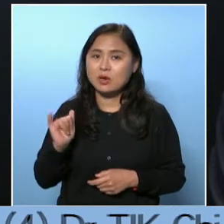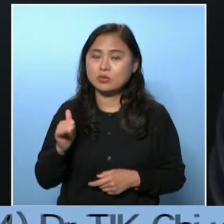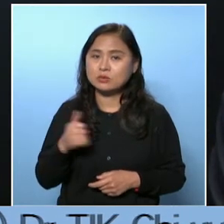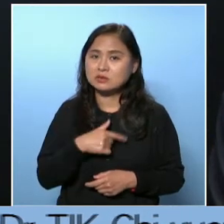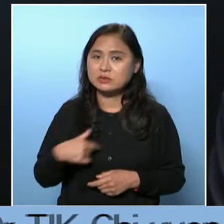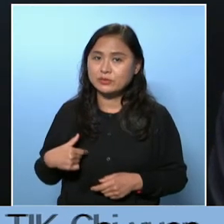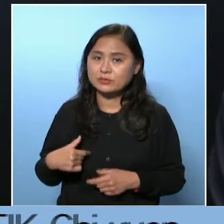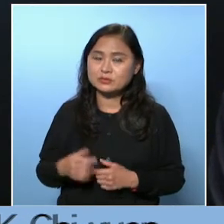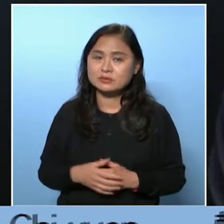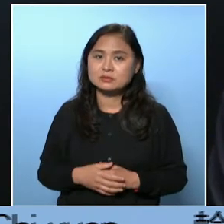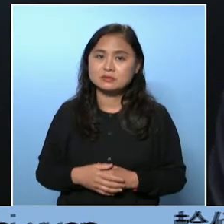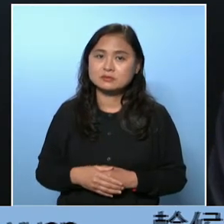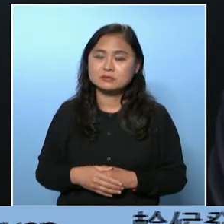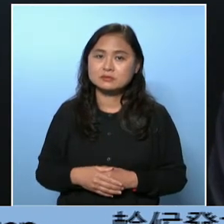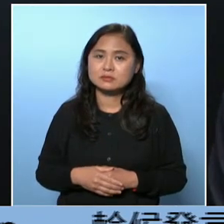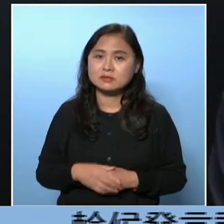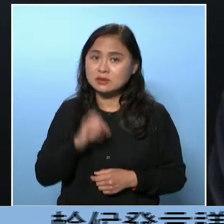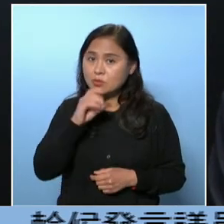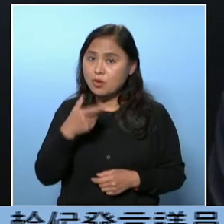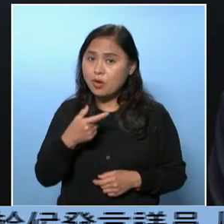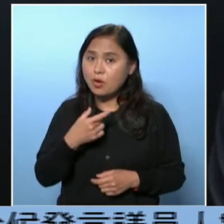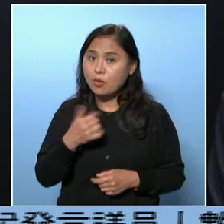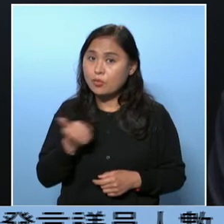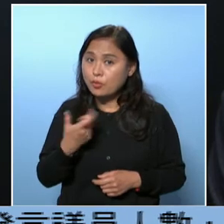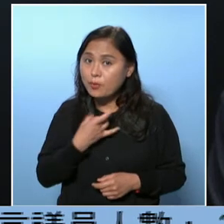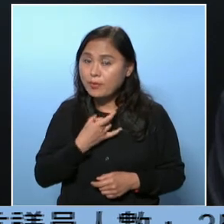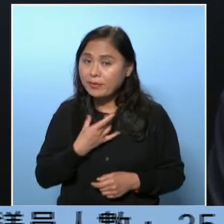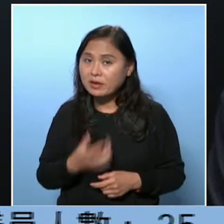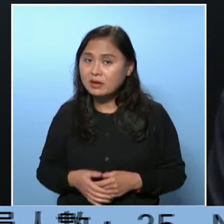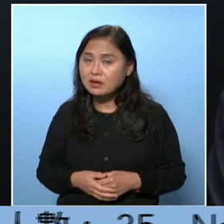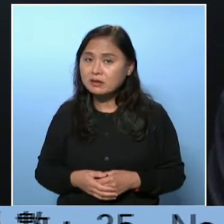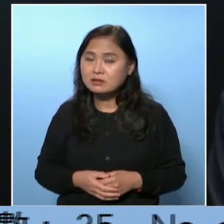Mr. Duncan Chiu, have you finished?